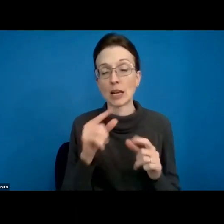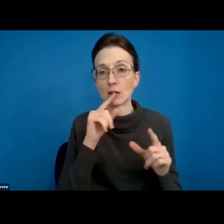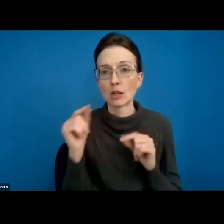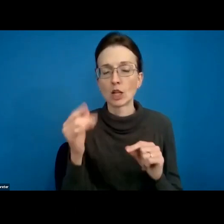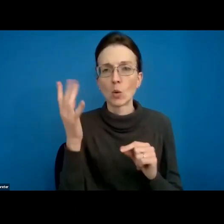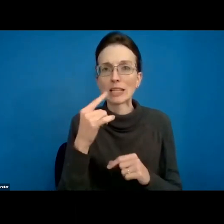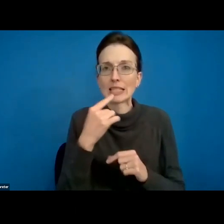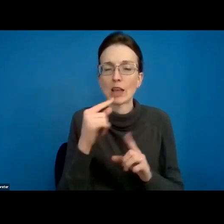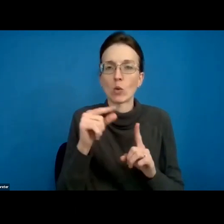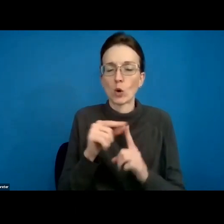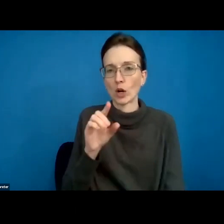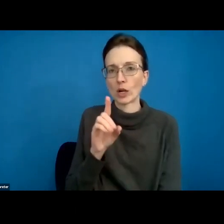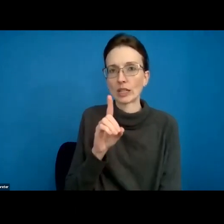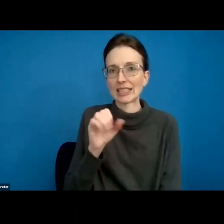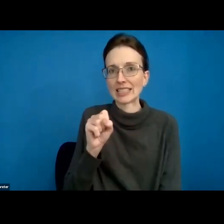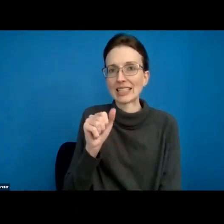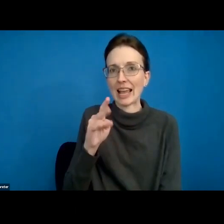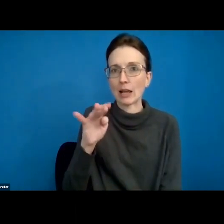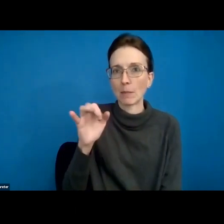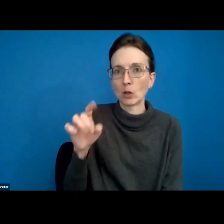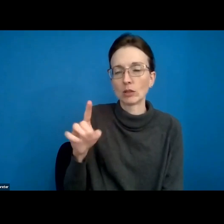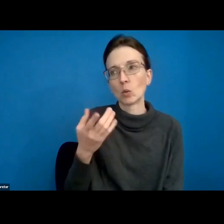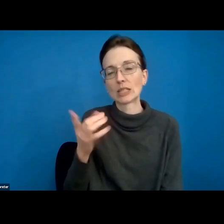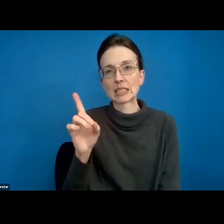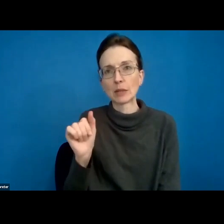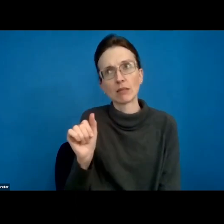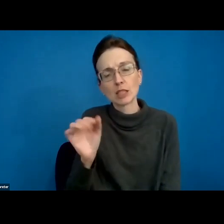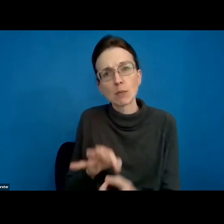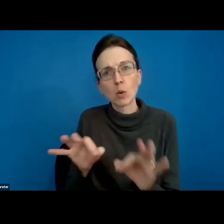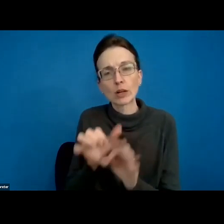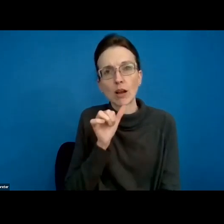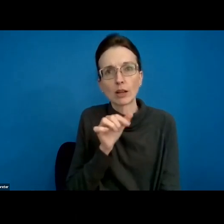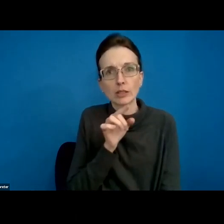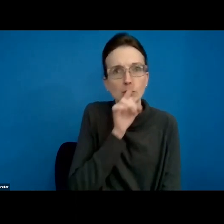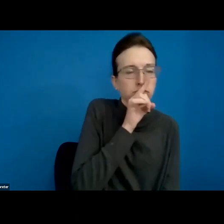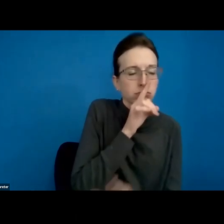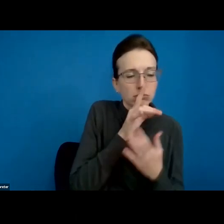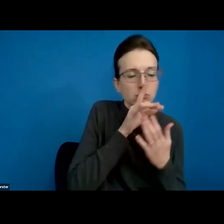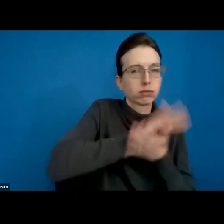the word disabled or disability is important.